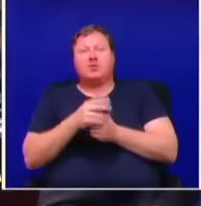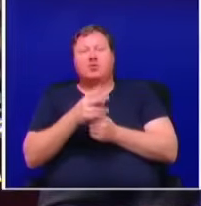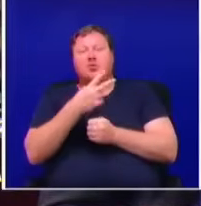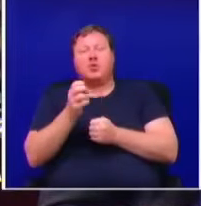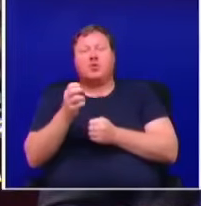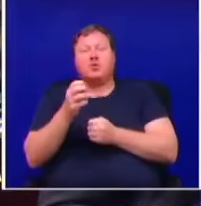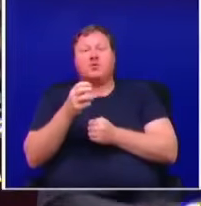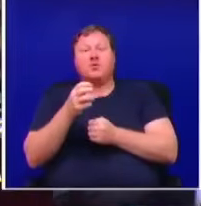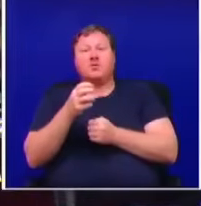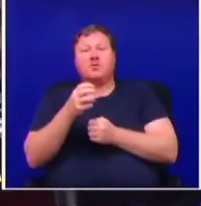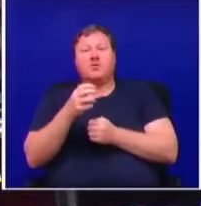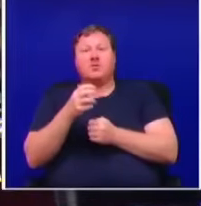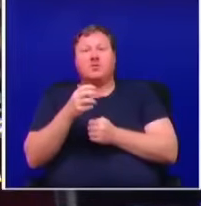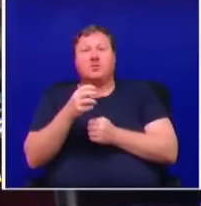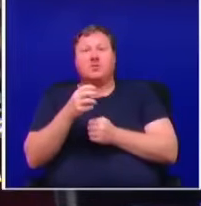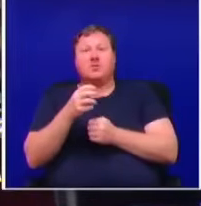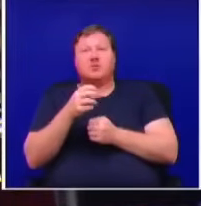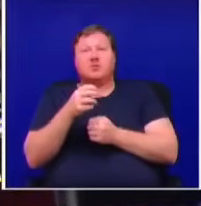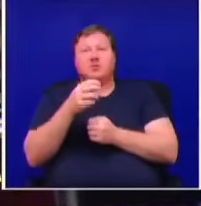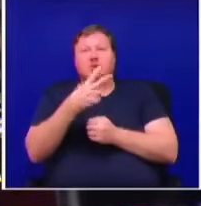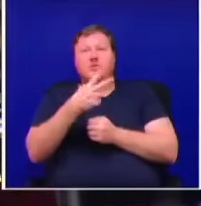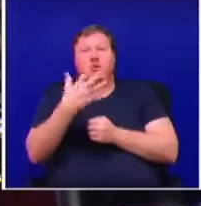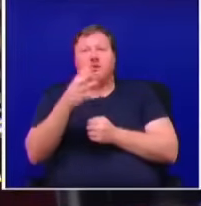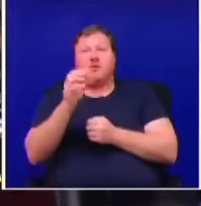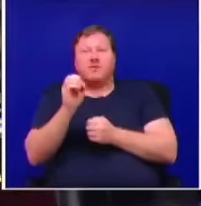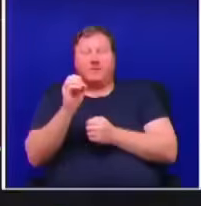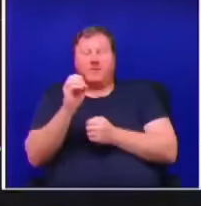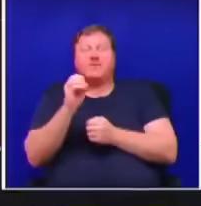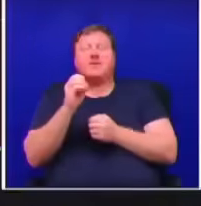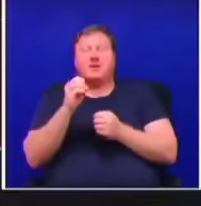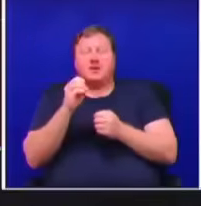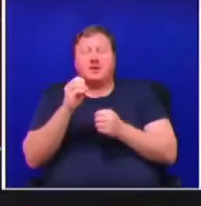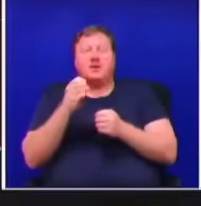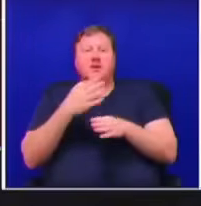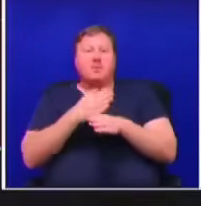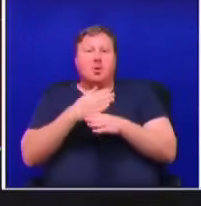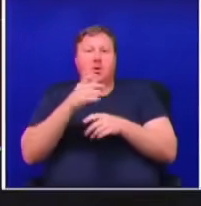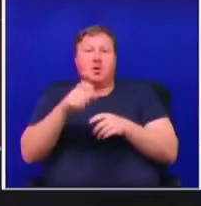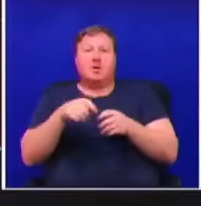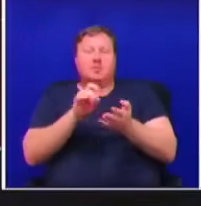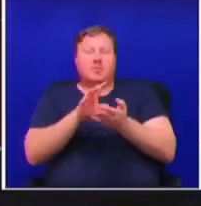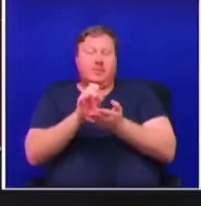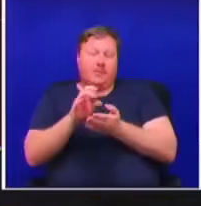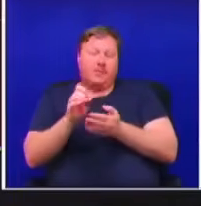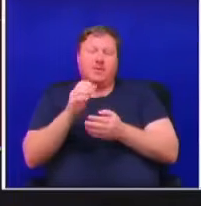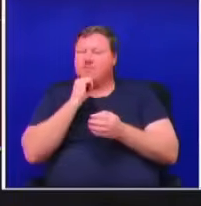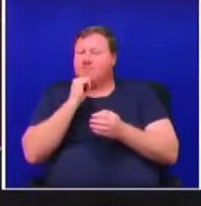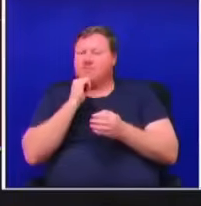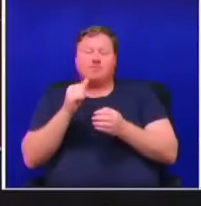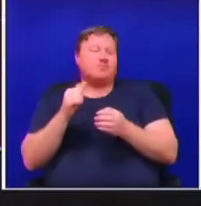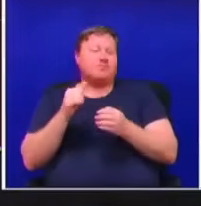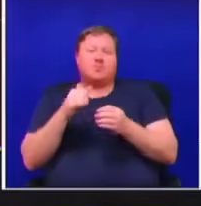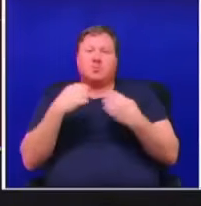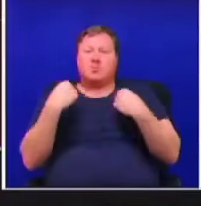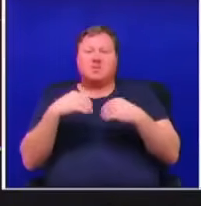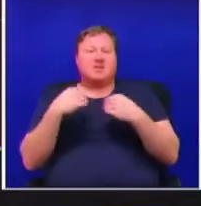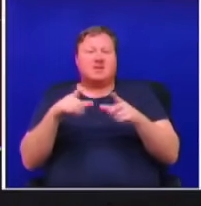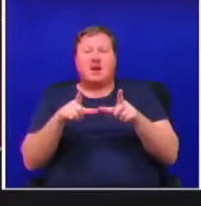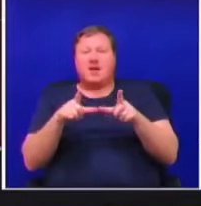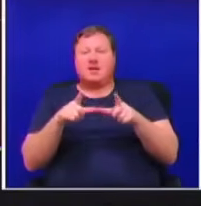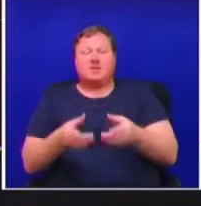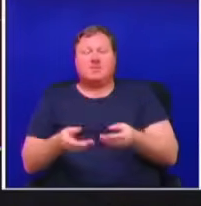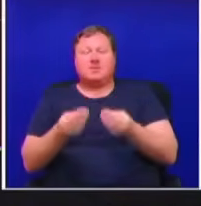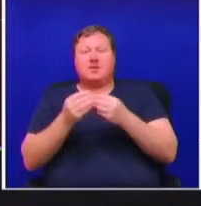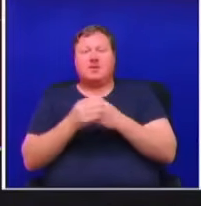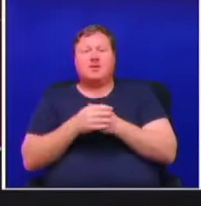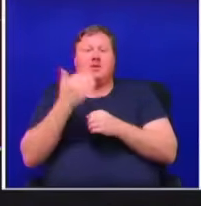employees and not obtaining its full commercial license. What is government doing to